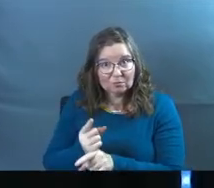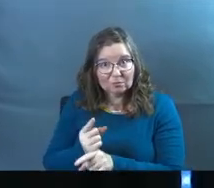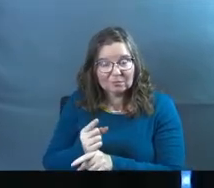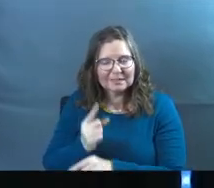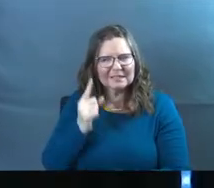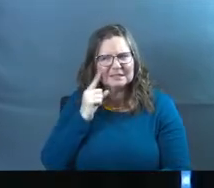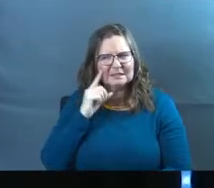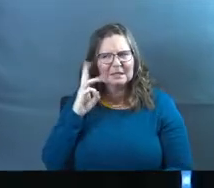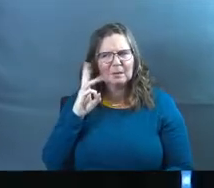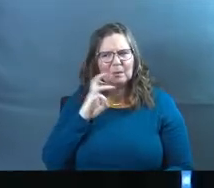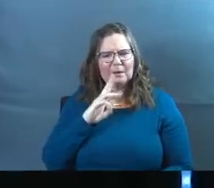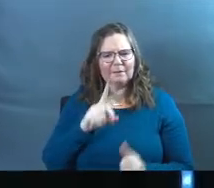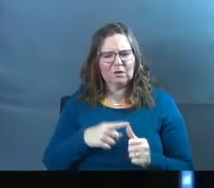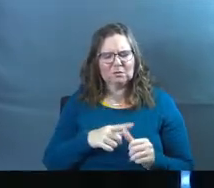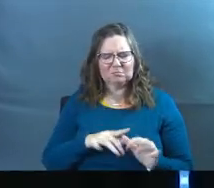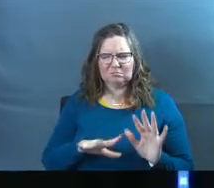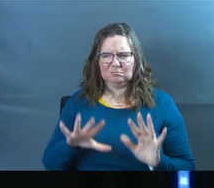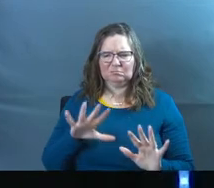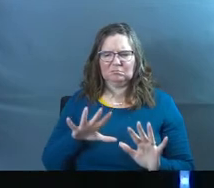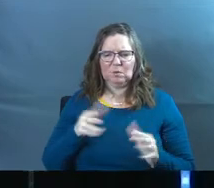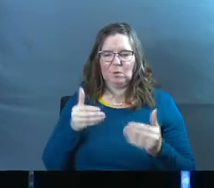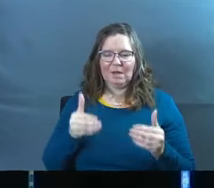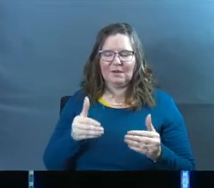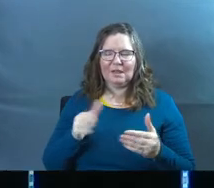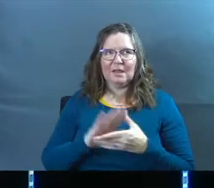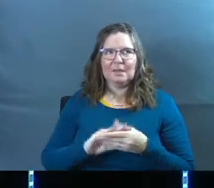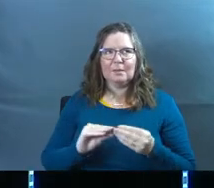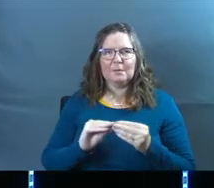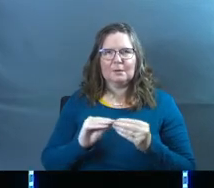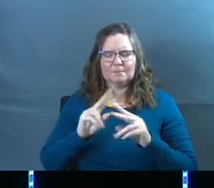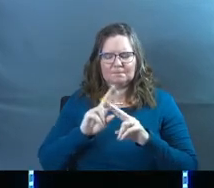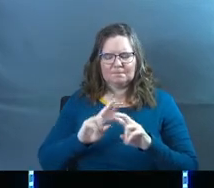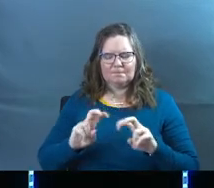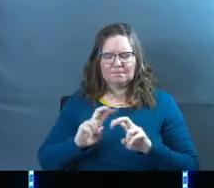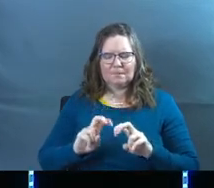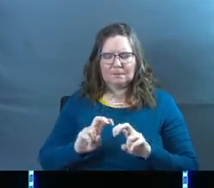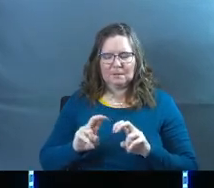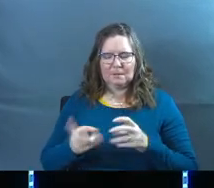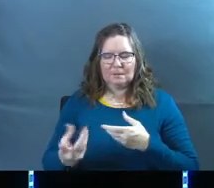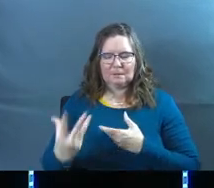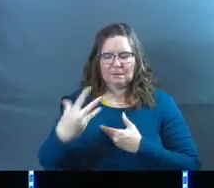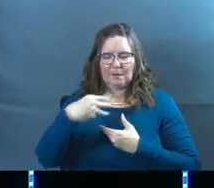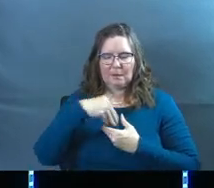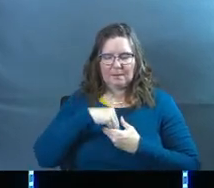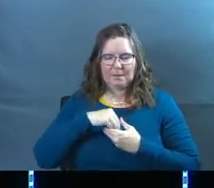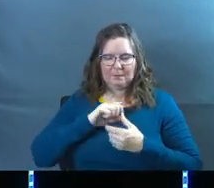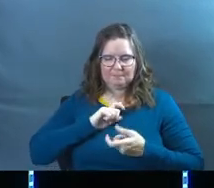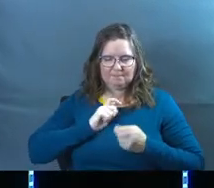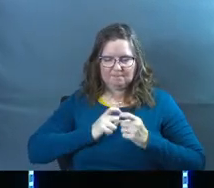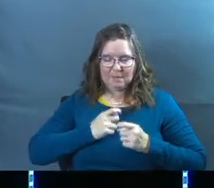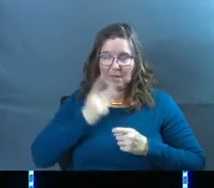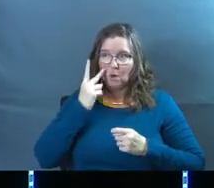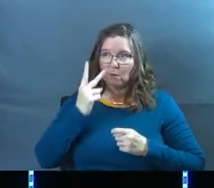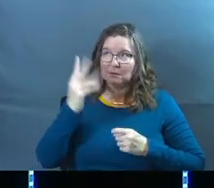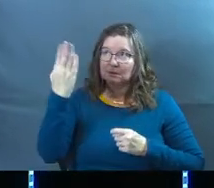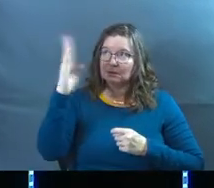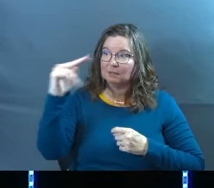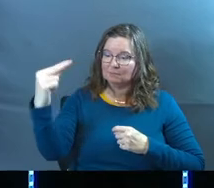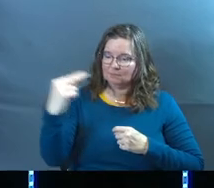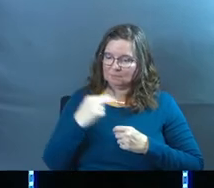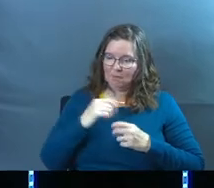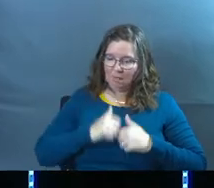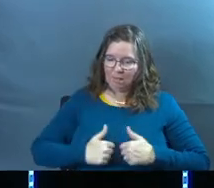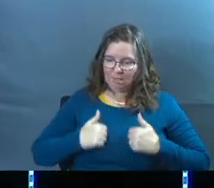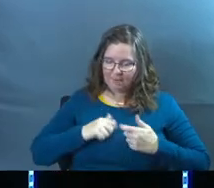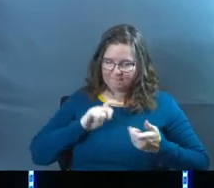Sounds weird on the surface. We have to let the parable come in and start to define the way God sees our life actually defined.